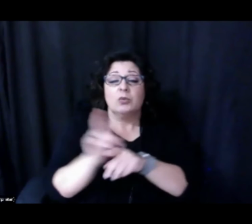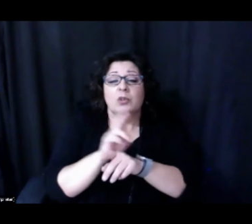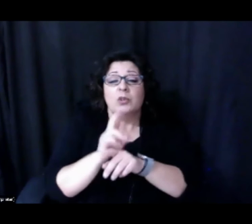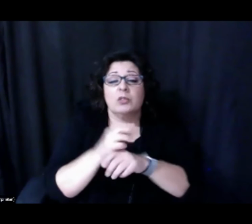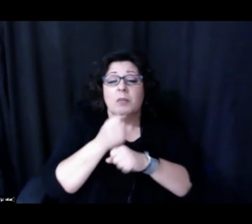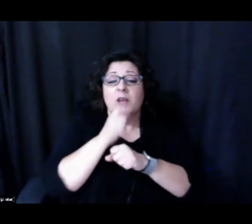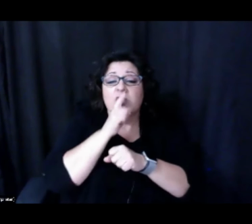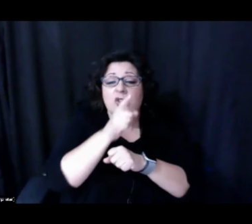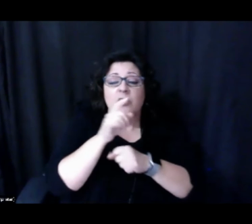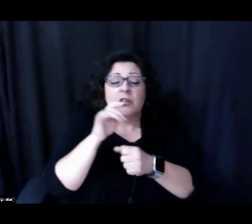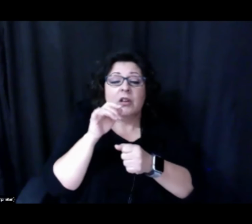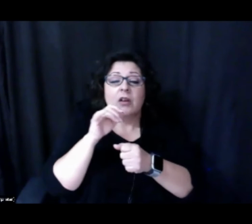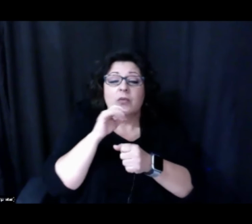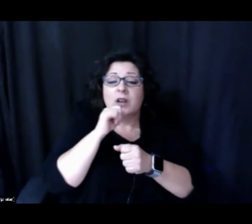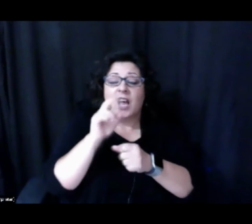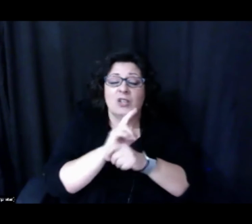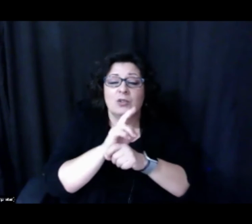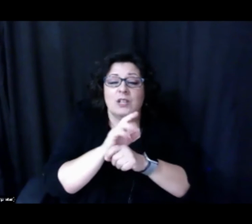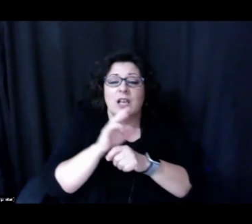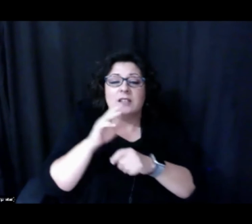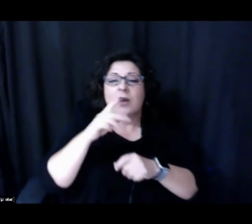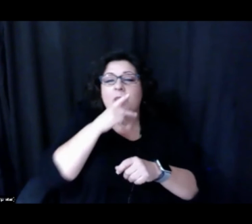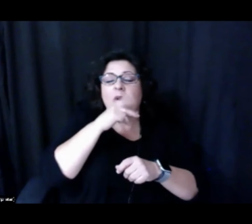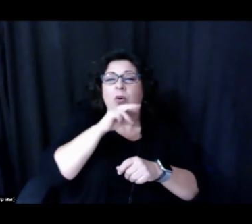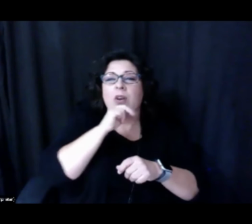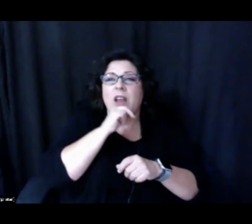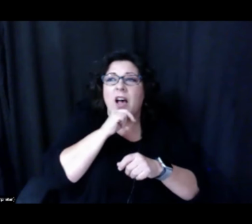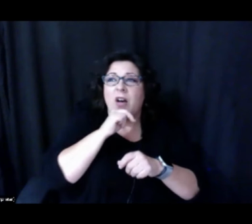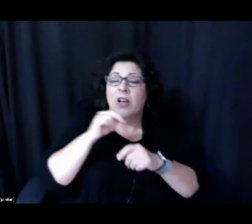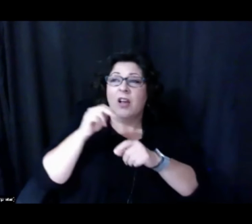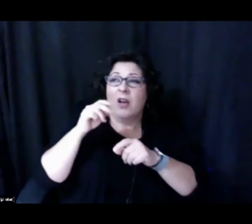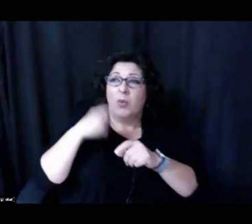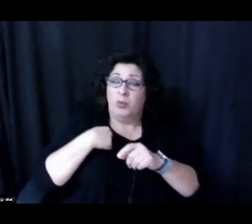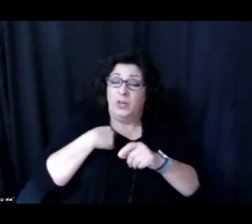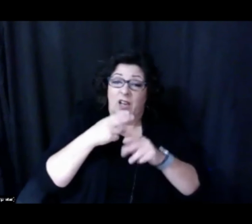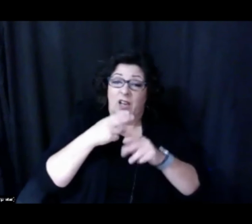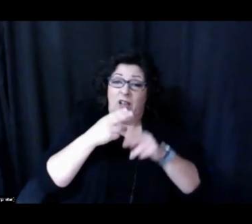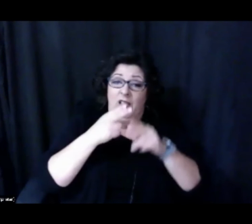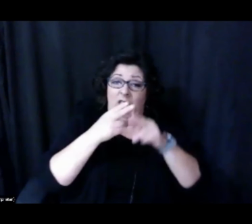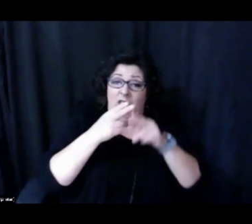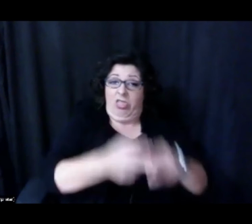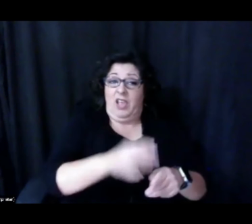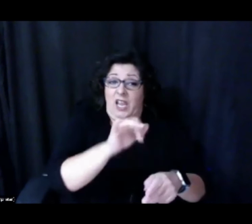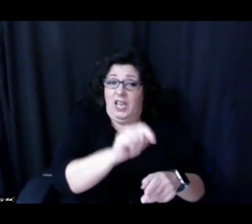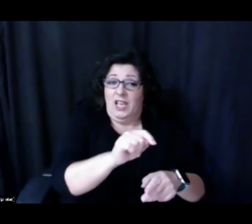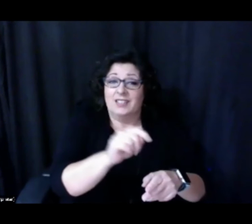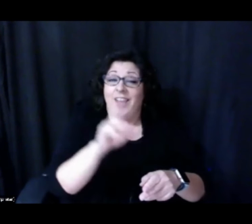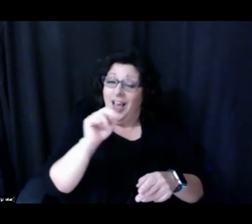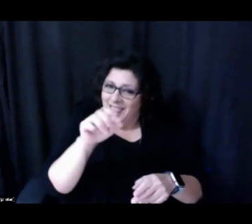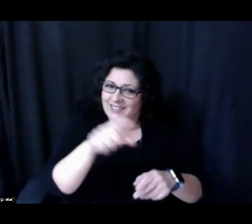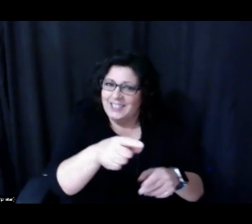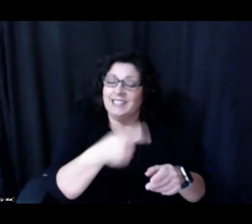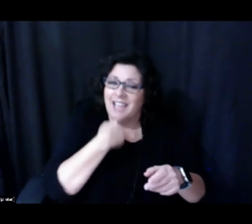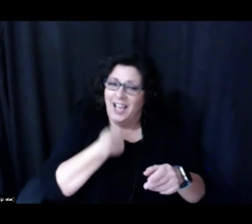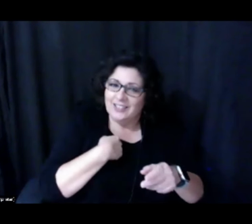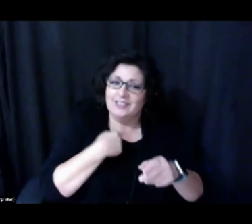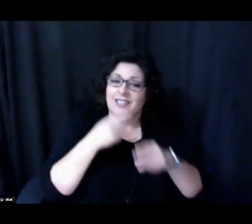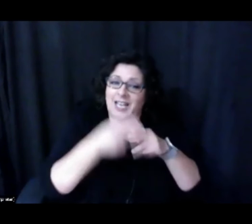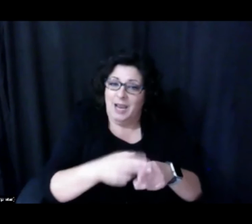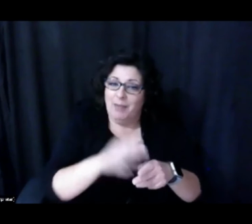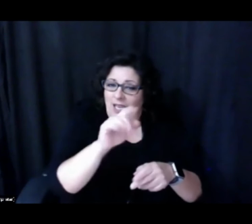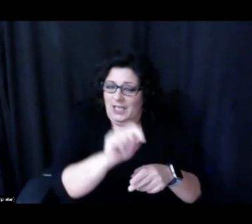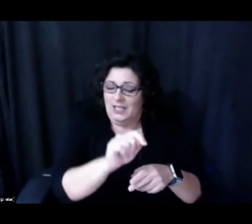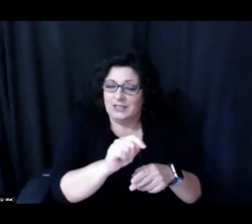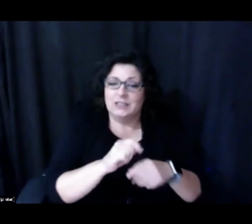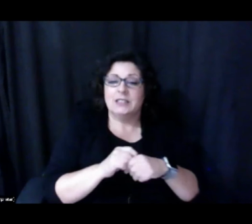we're not using that as a pronoun for someone unless they specifically tell us to. Lots of gender neutral pronouns on here, so we're going to